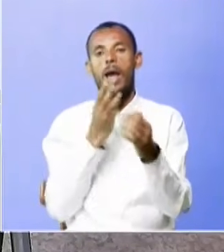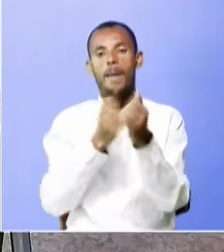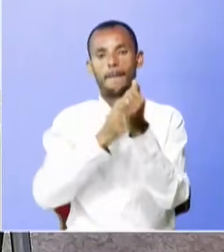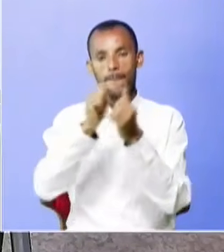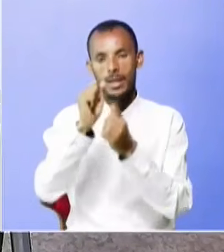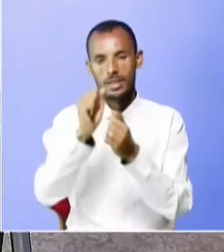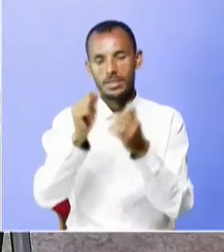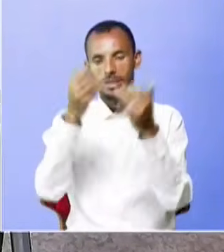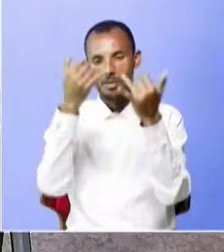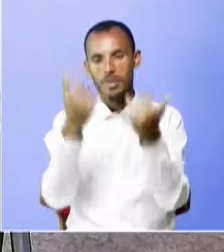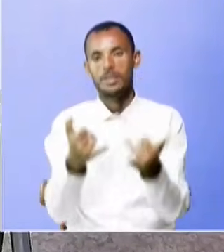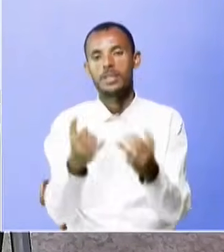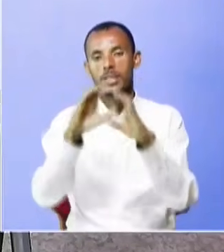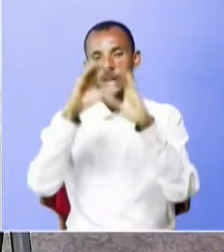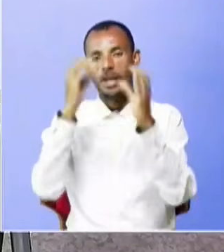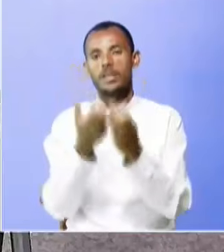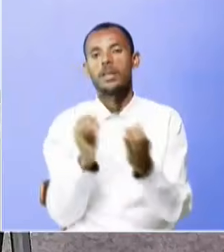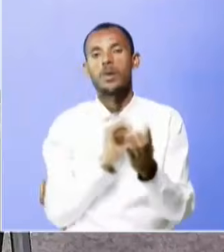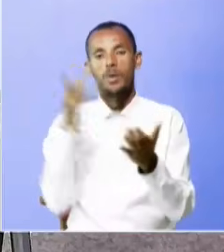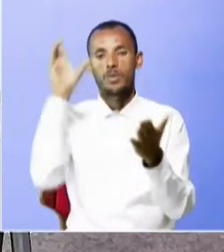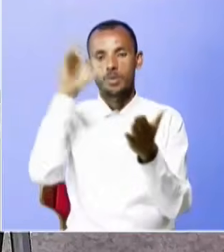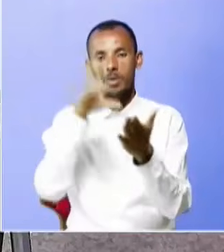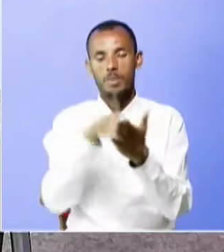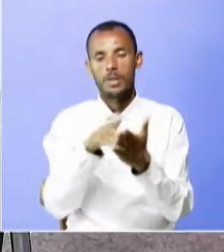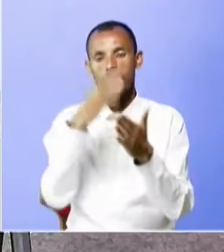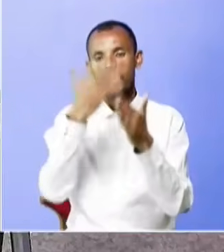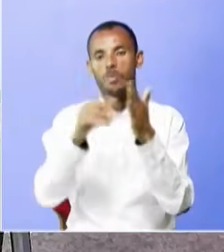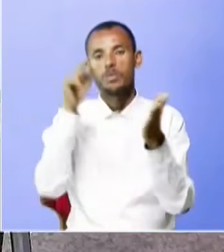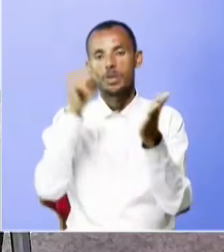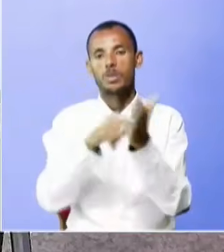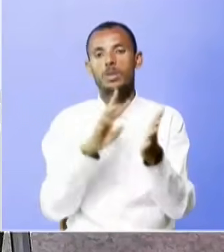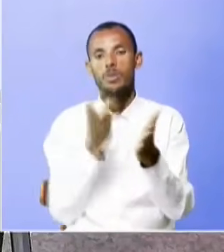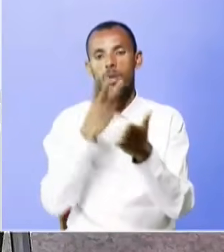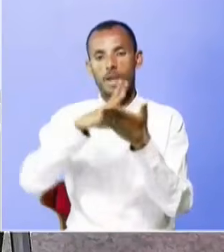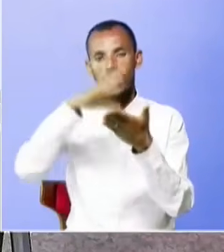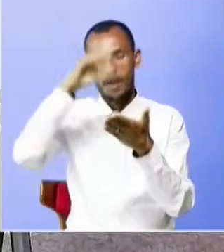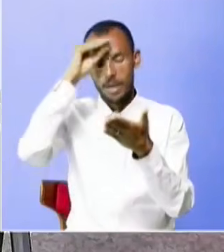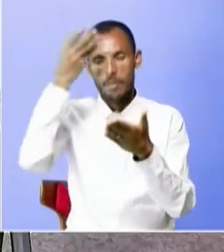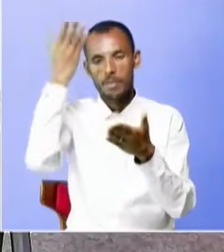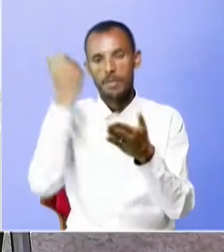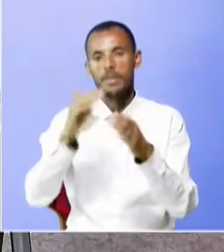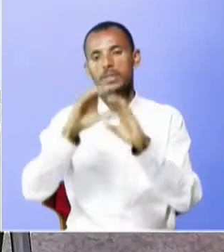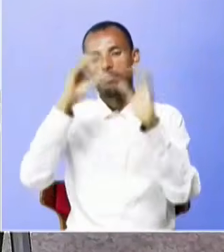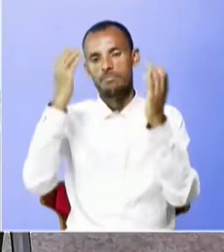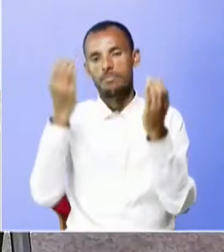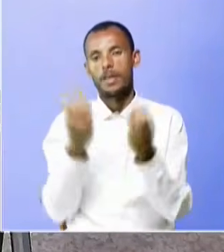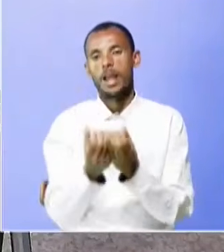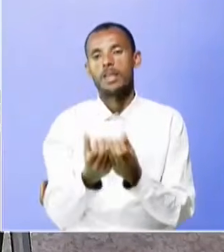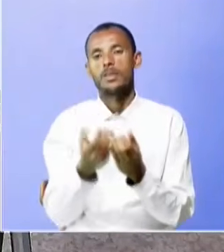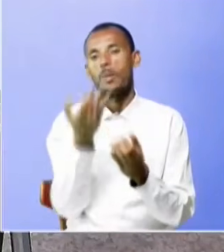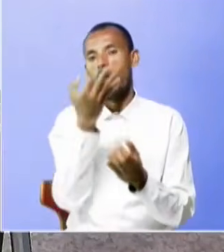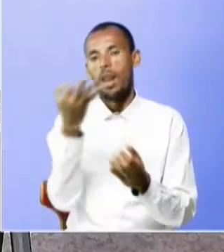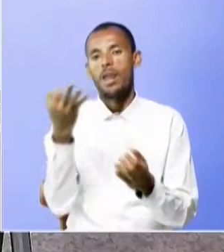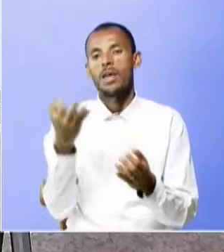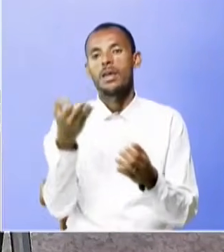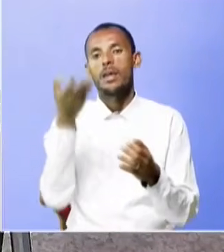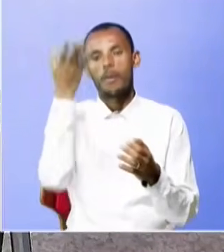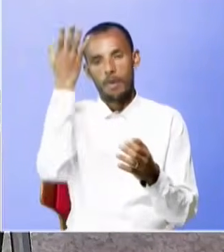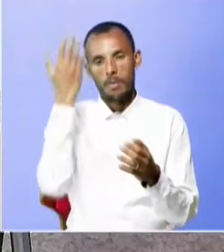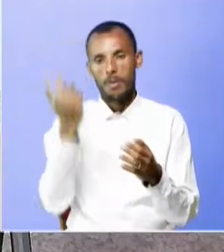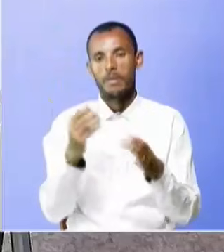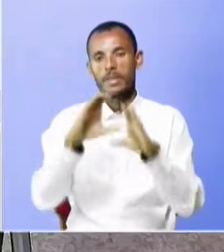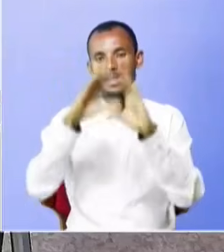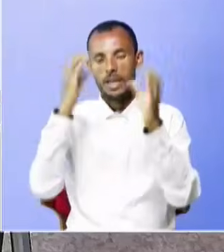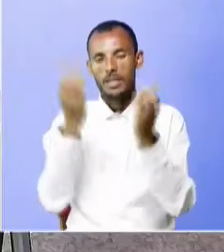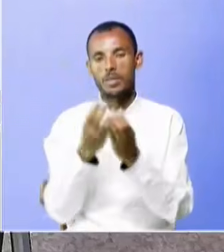the present lesson, I want to remind you some of the points that we have seen in the previous lesson. Well, in our previous